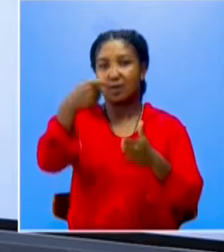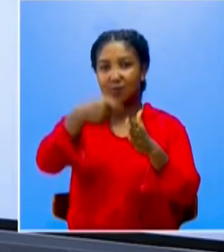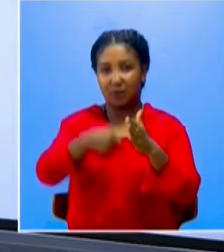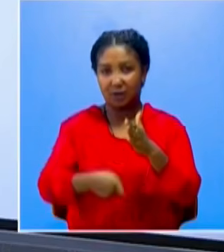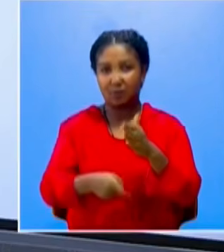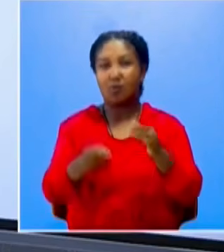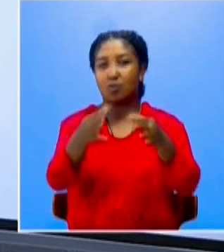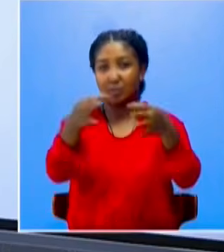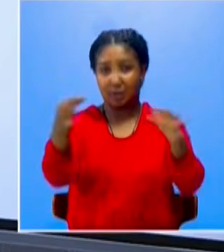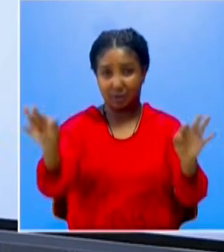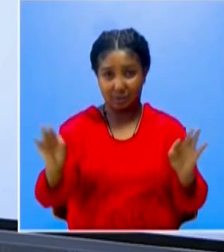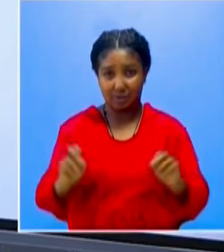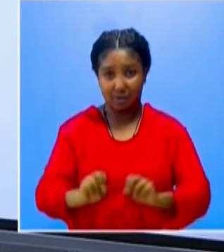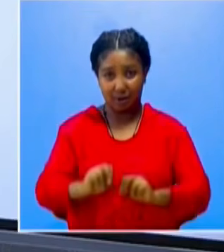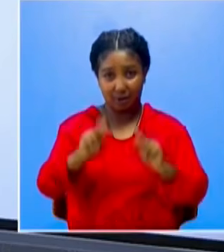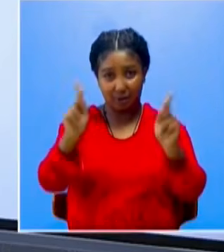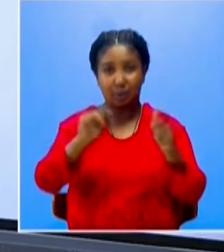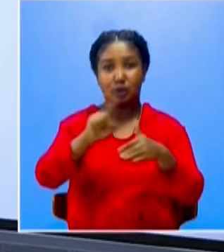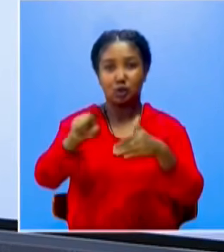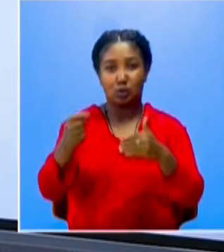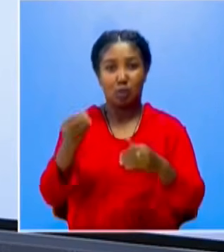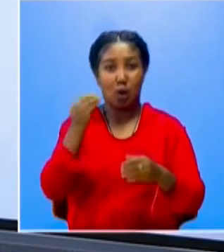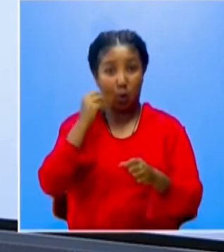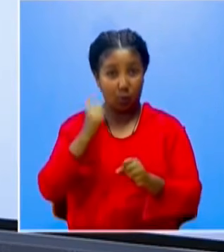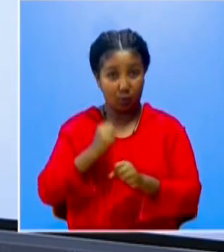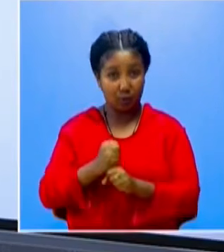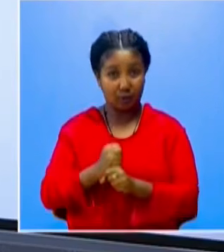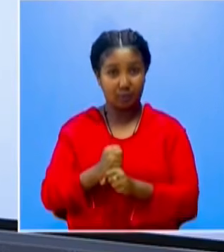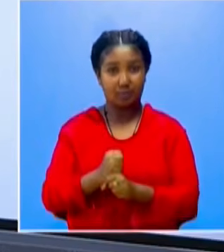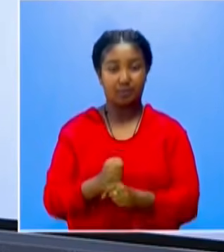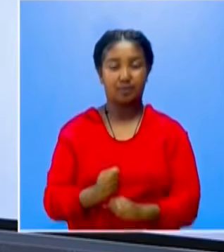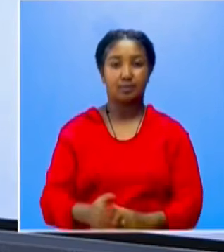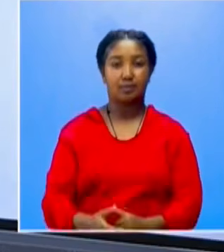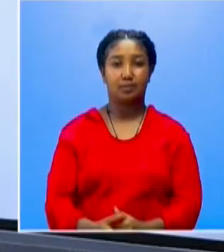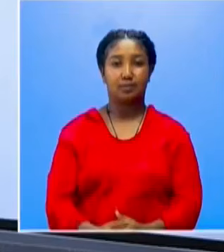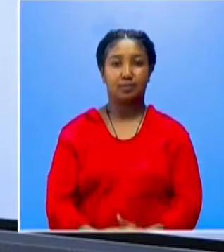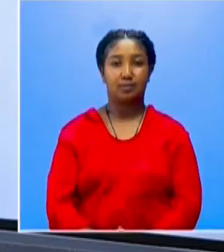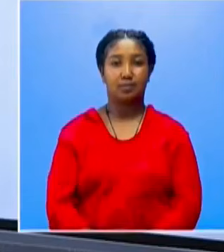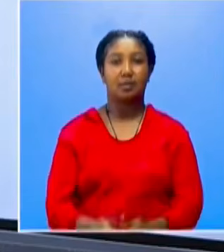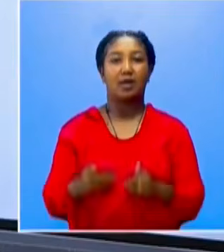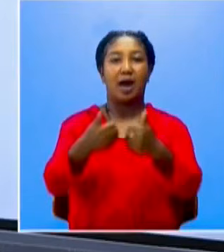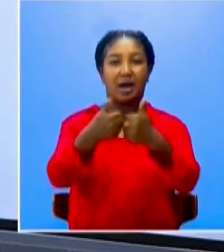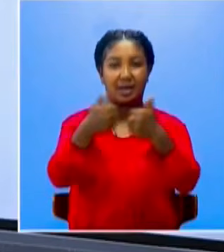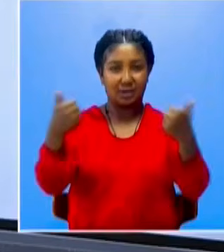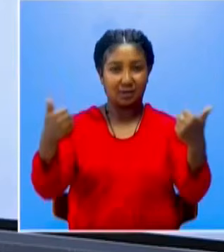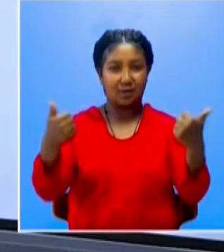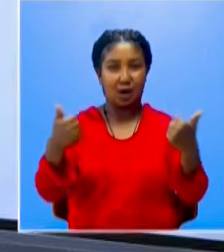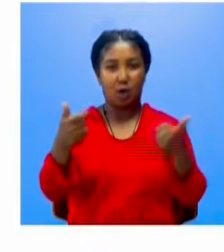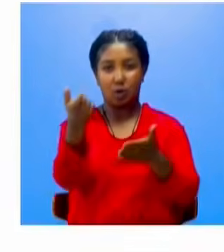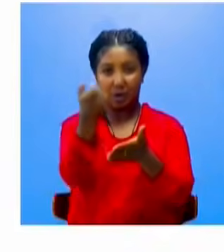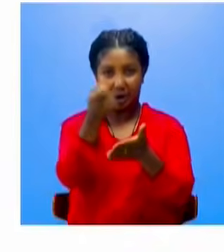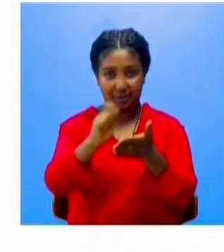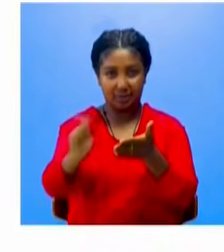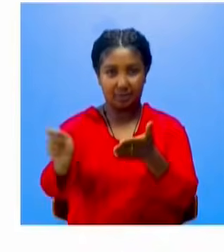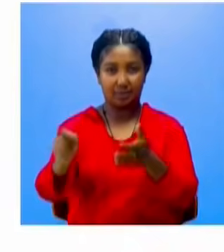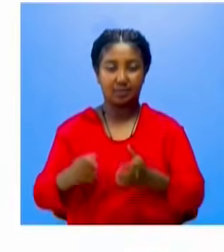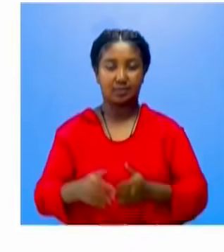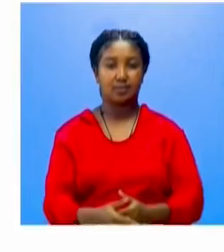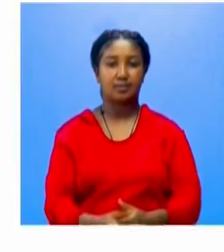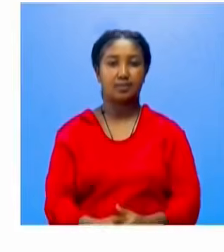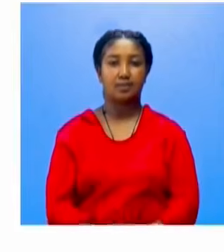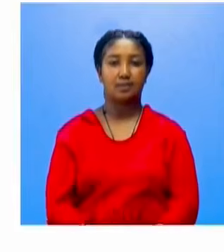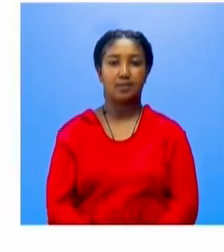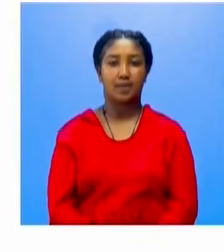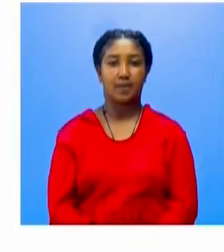from a sentence. Yes? So my homework is, yeah, identify or write